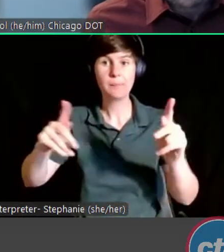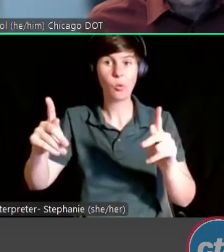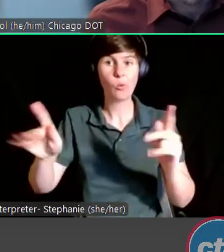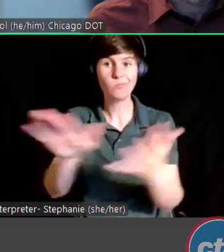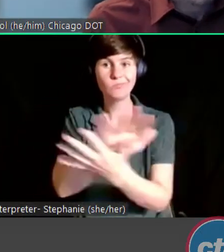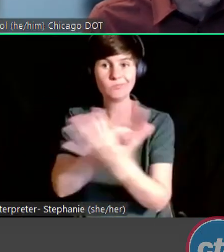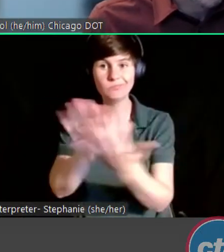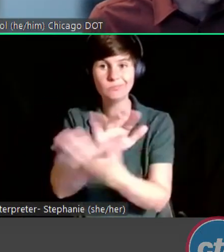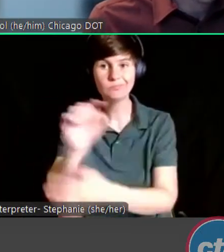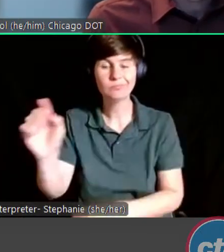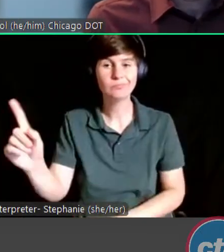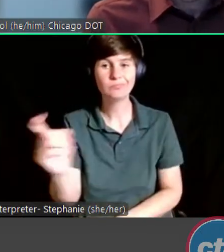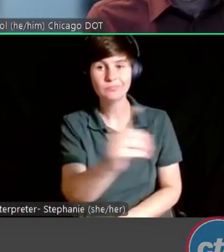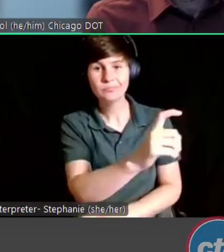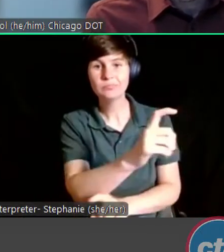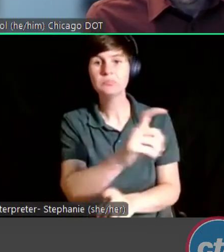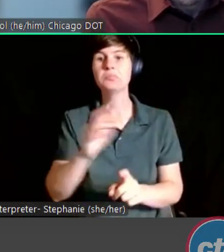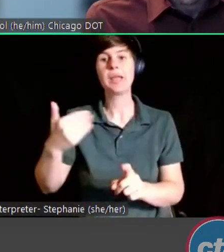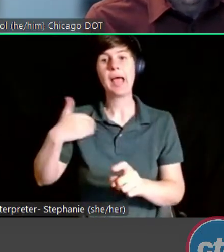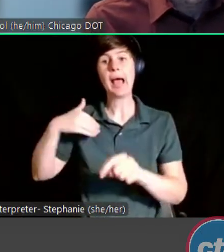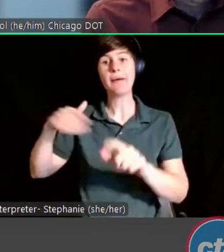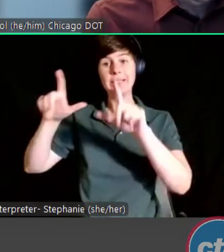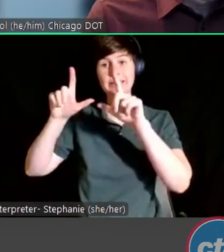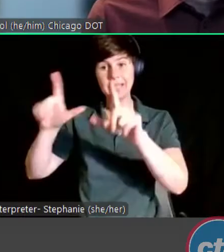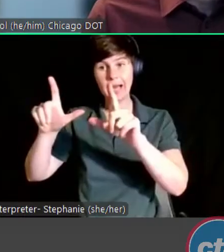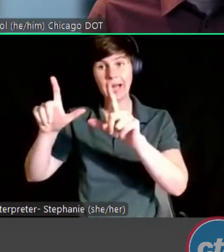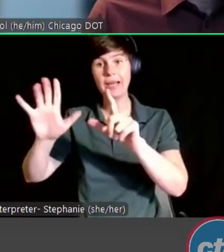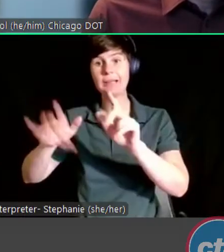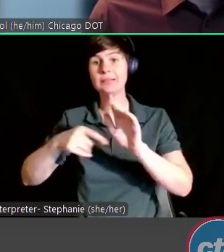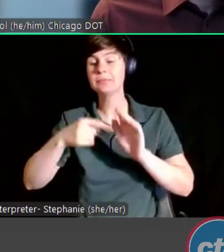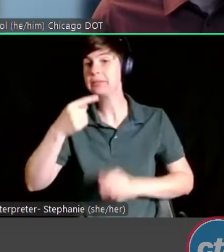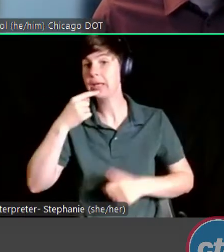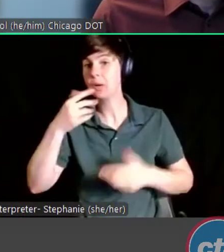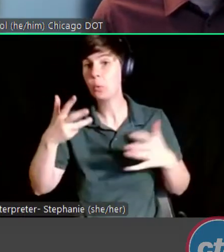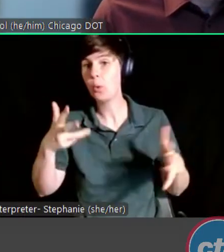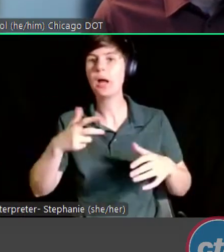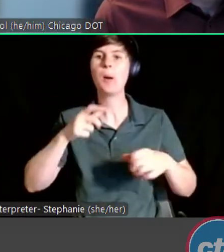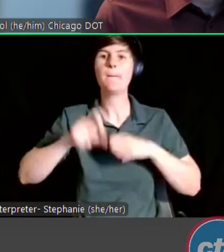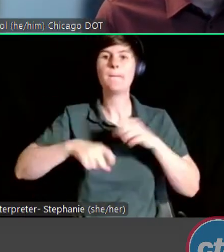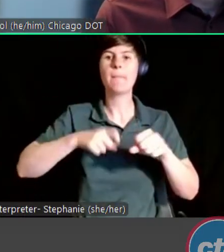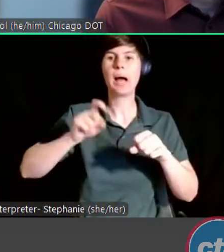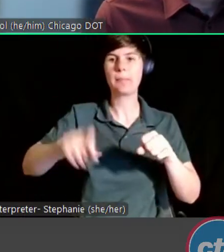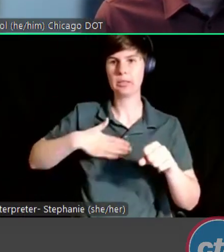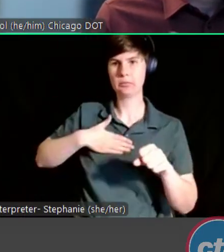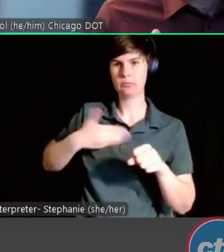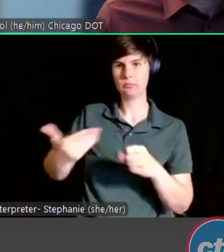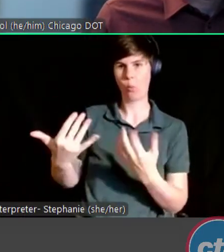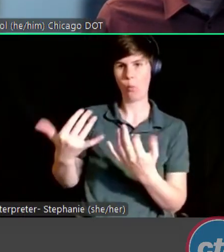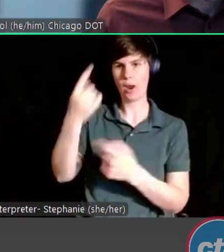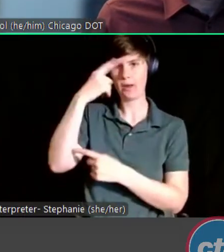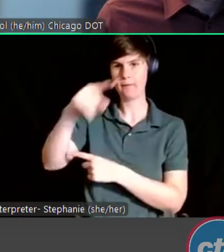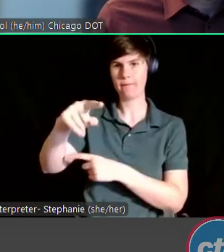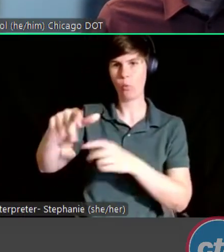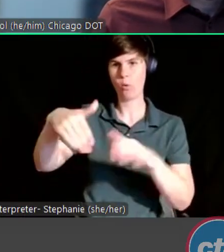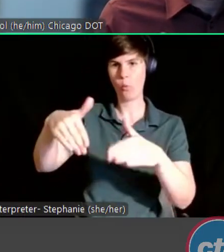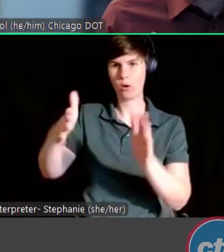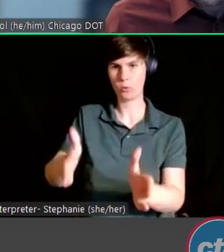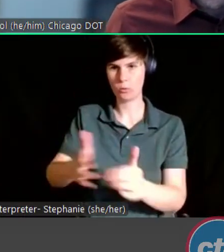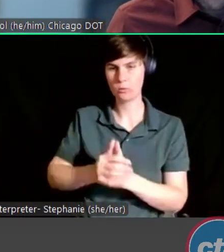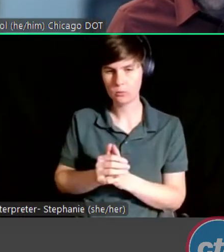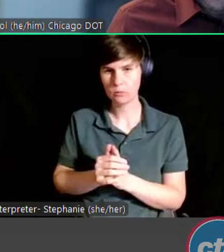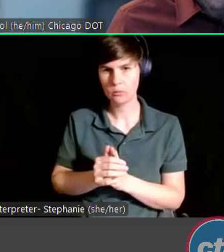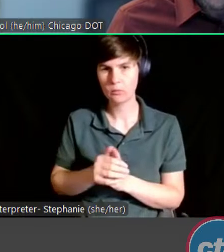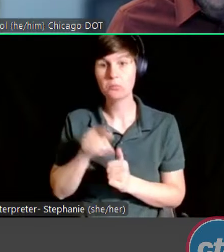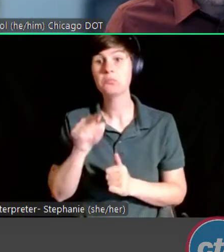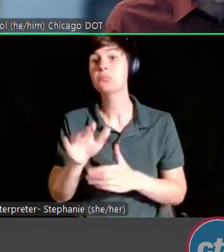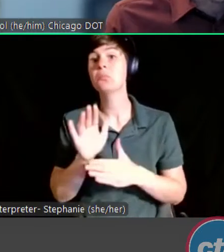crosswalk marking as well as a sign that says bikes yield to peds. With this type of design, what we have here is kind of like we call it